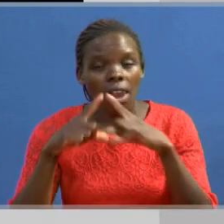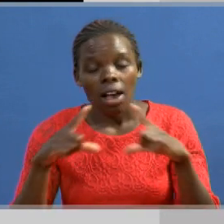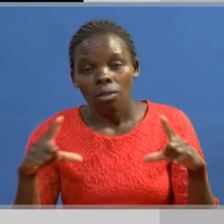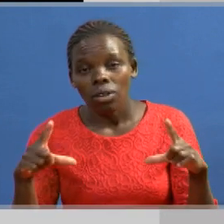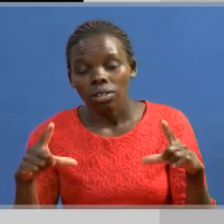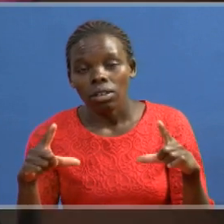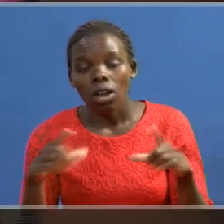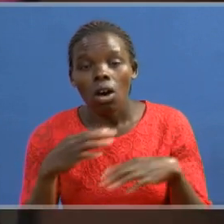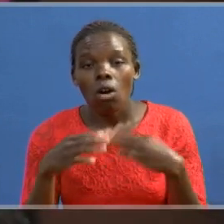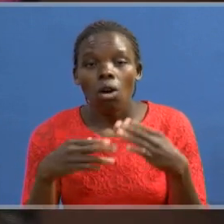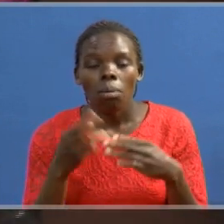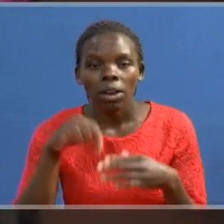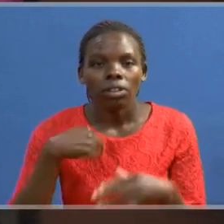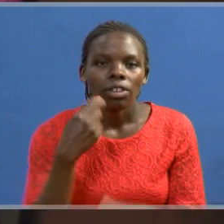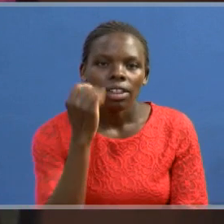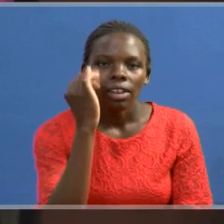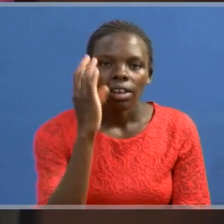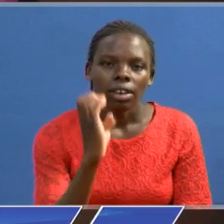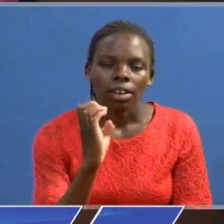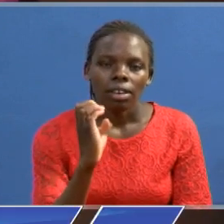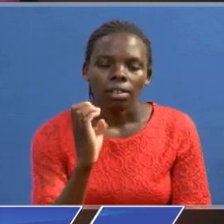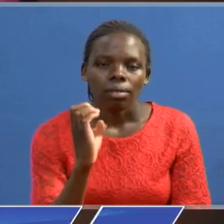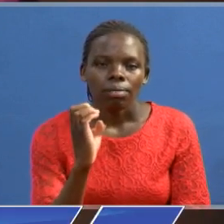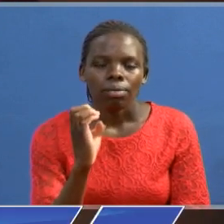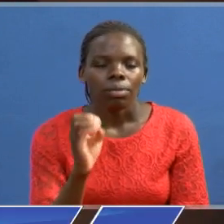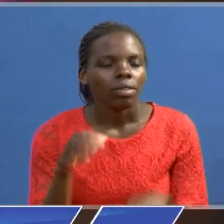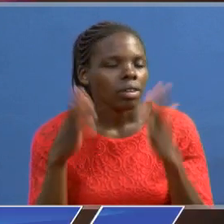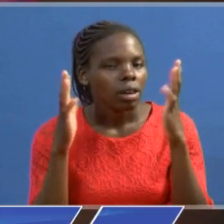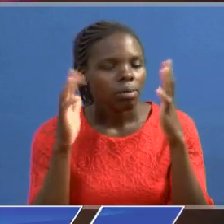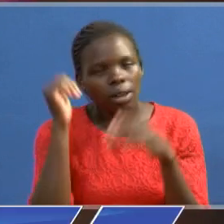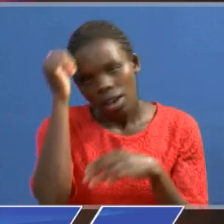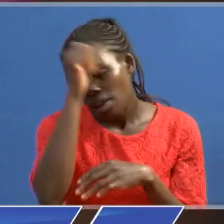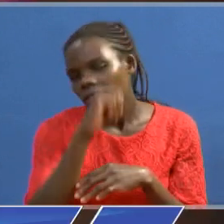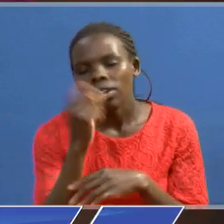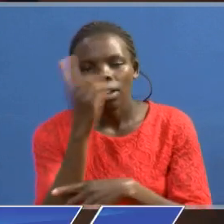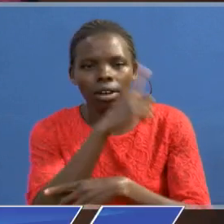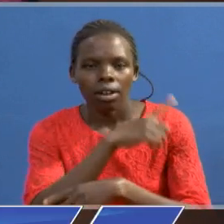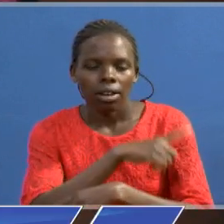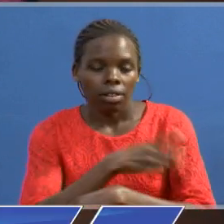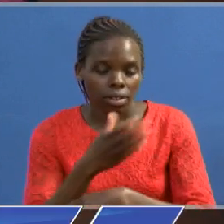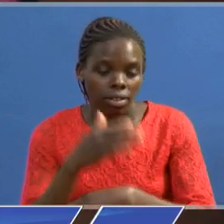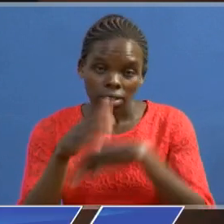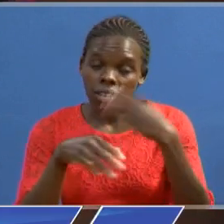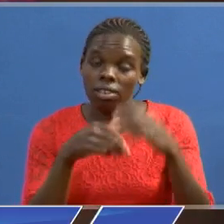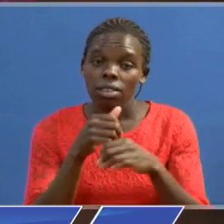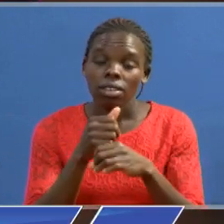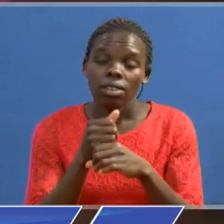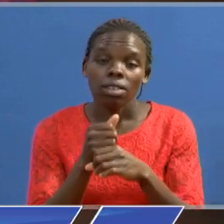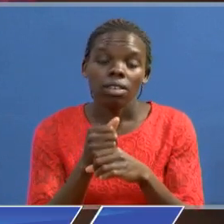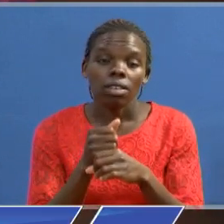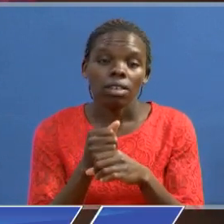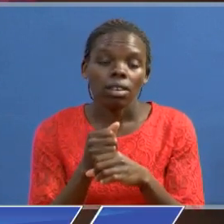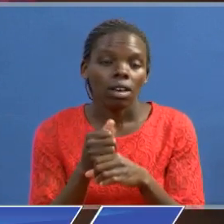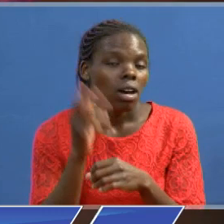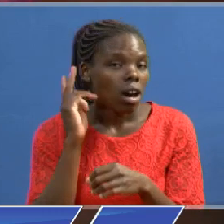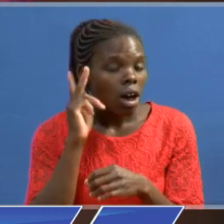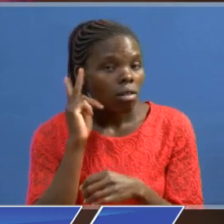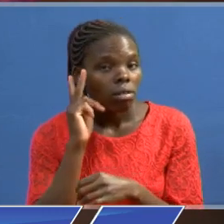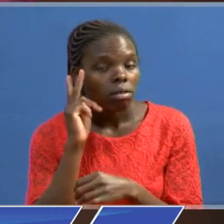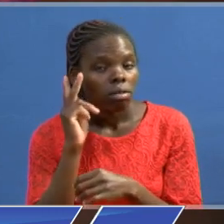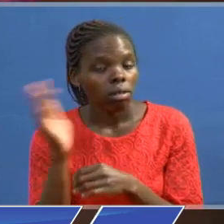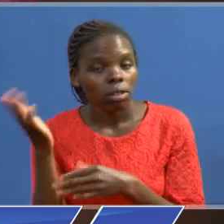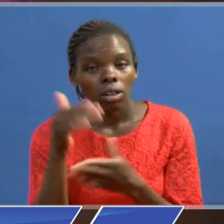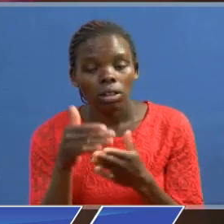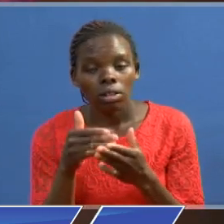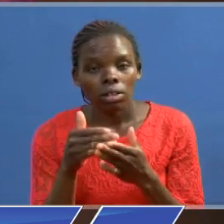patriotic writers. Every 25th of May, we celebrate the African Day. This year, the Karen Village hosted residents and artists to